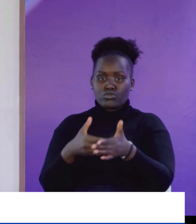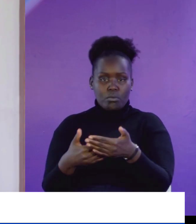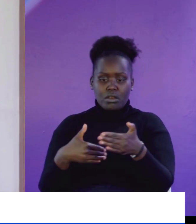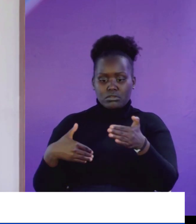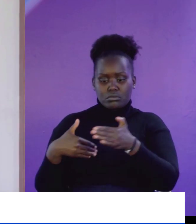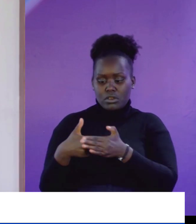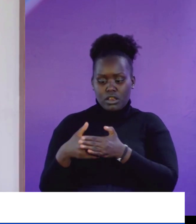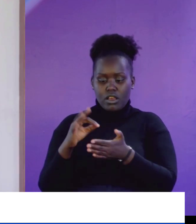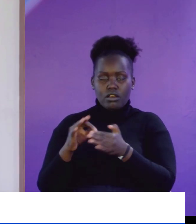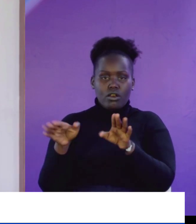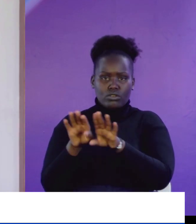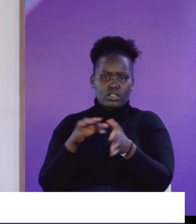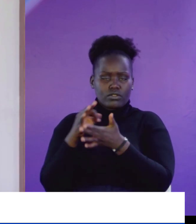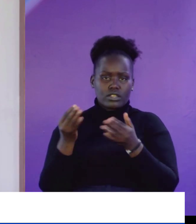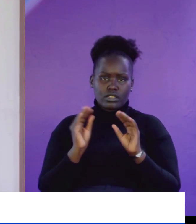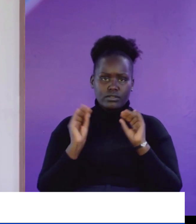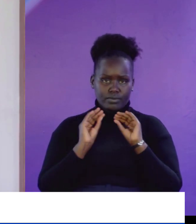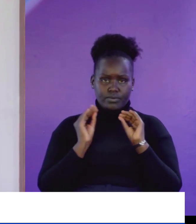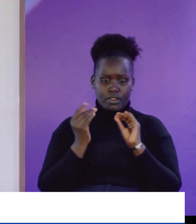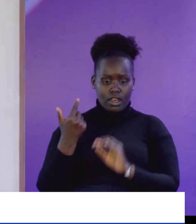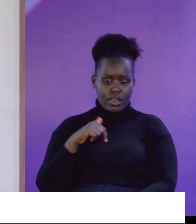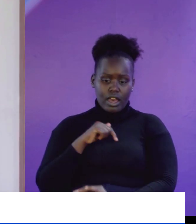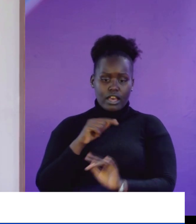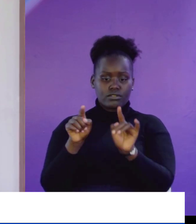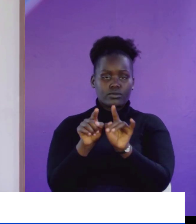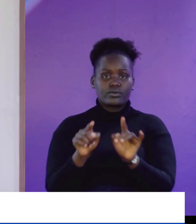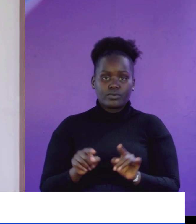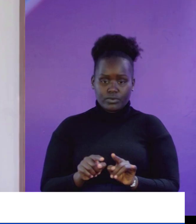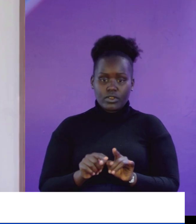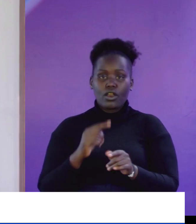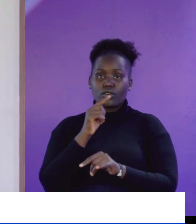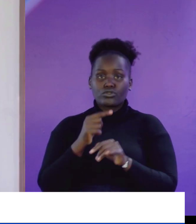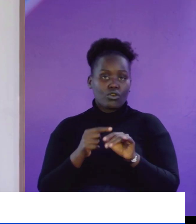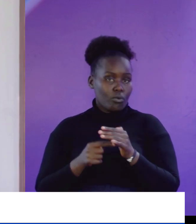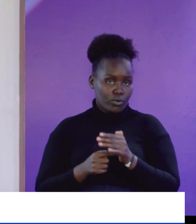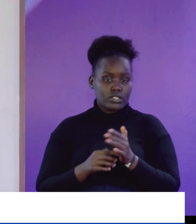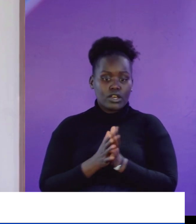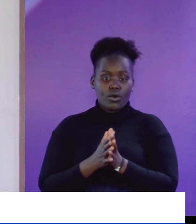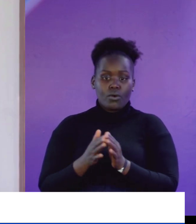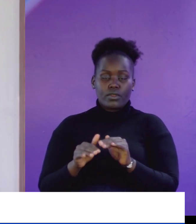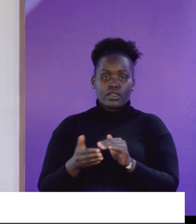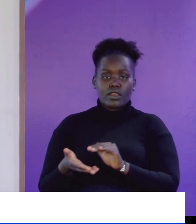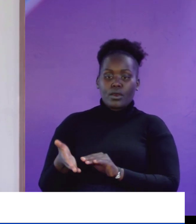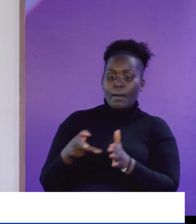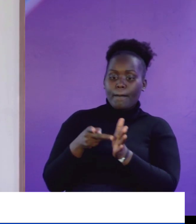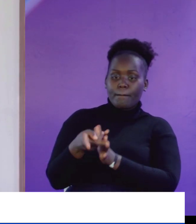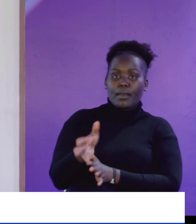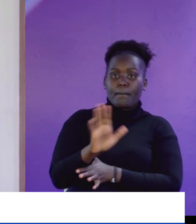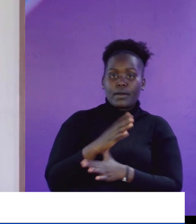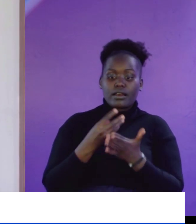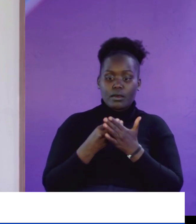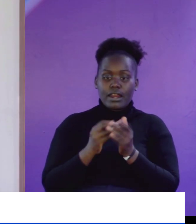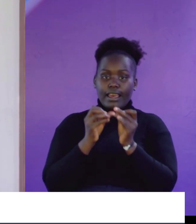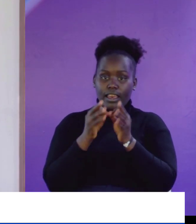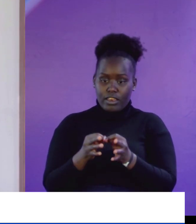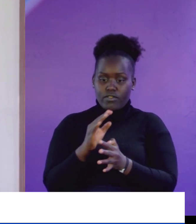the facilities. We are also going to make sure that they refund the money if ever they have